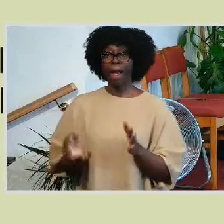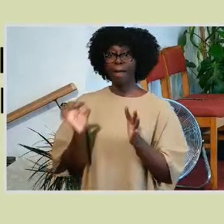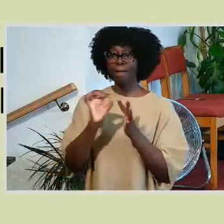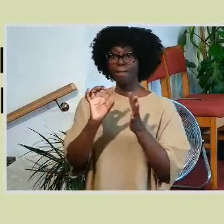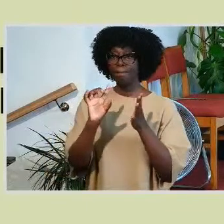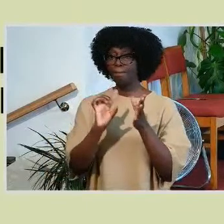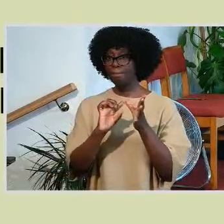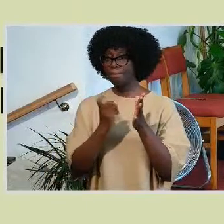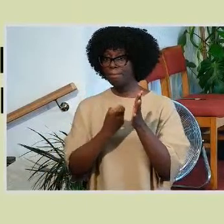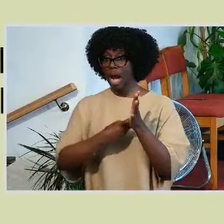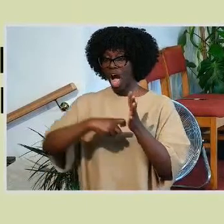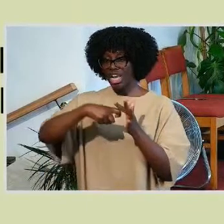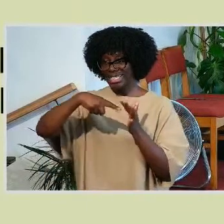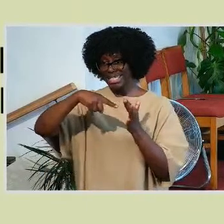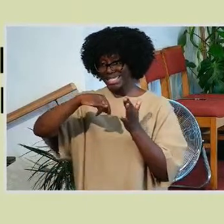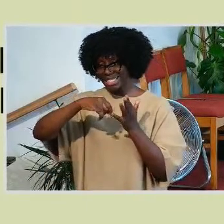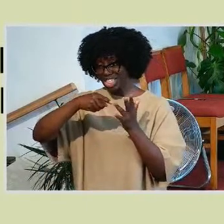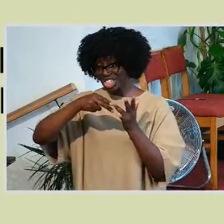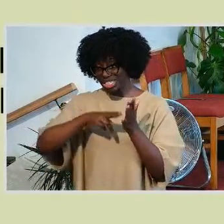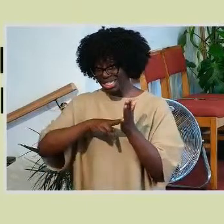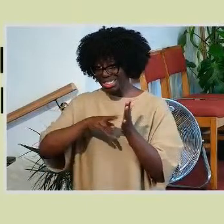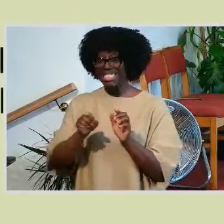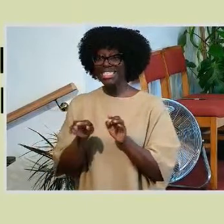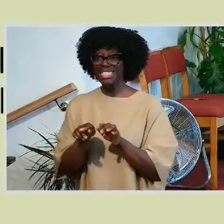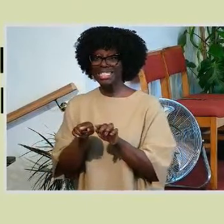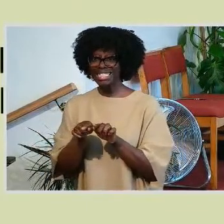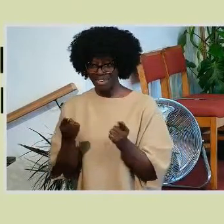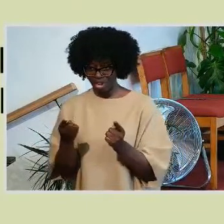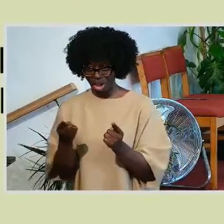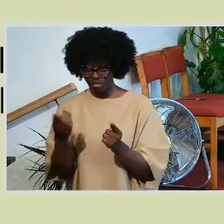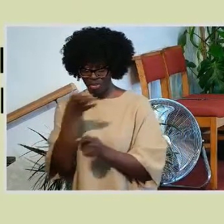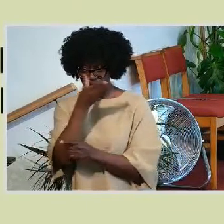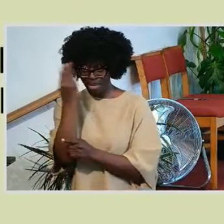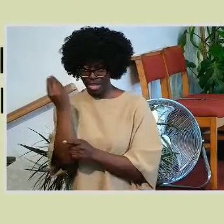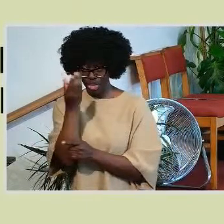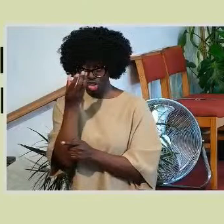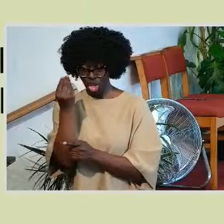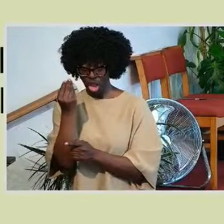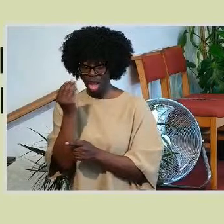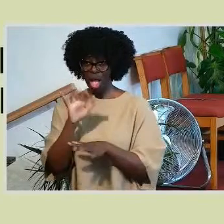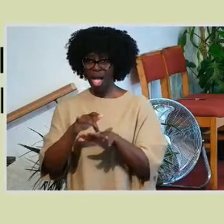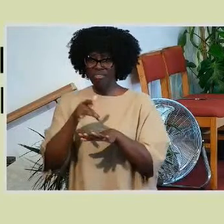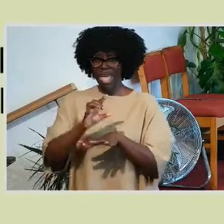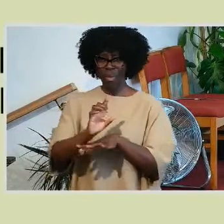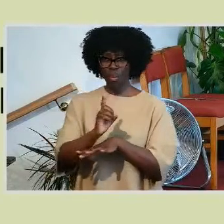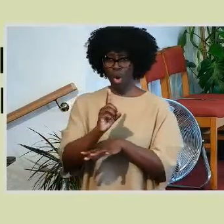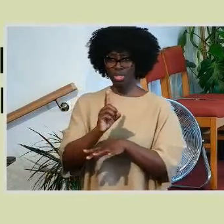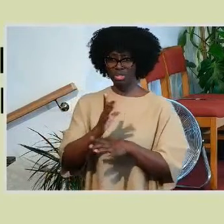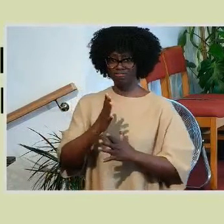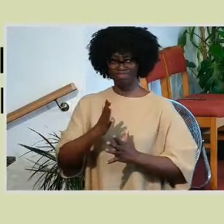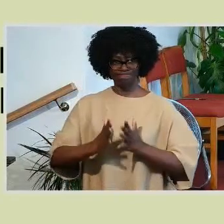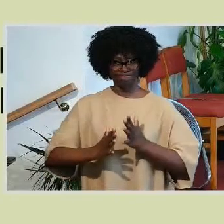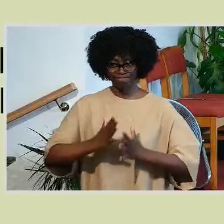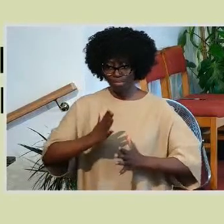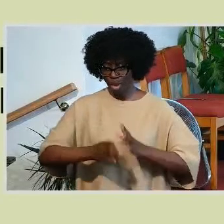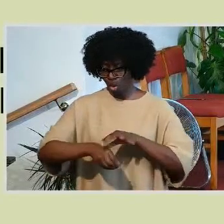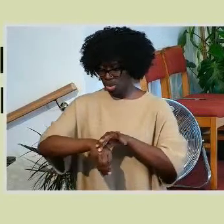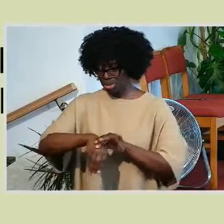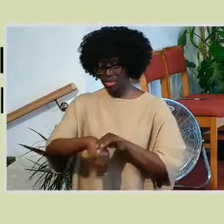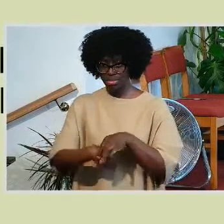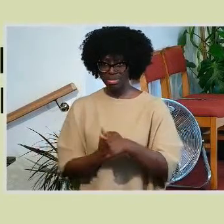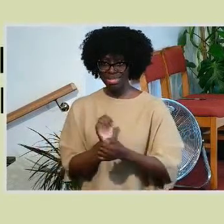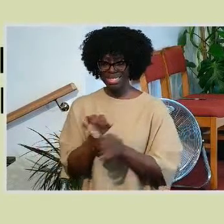disease affects the motor system primarily. There's an area in the brain which has dopamine.